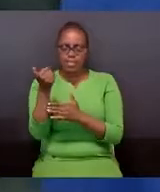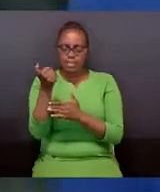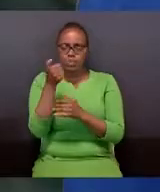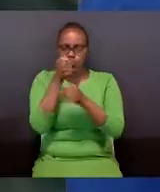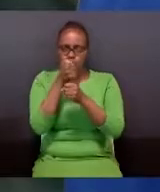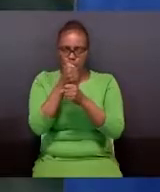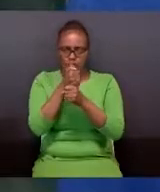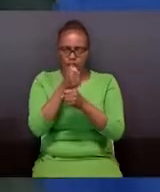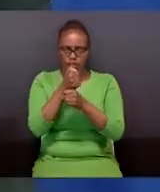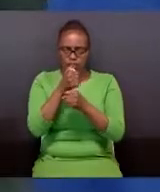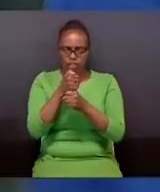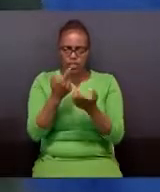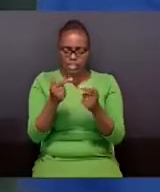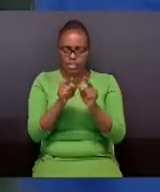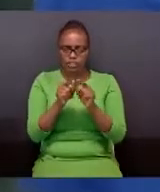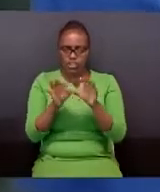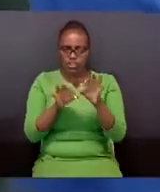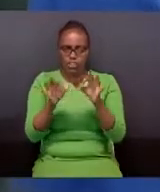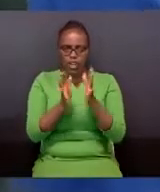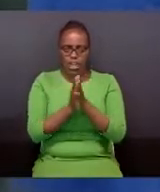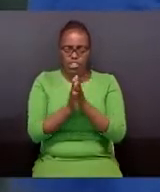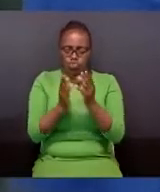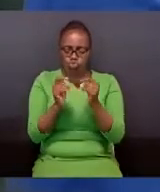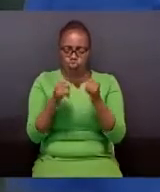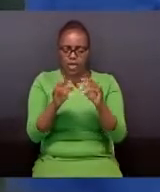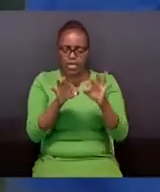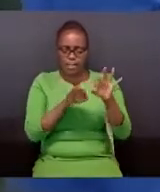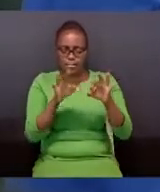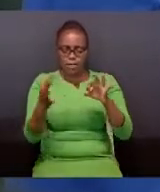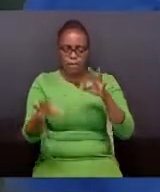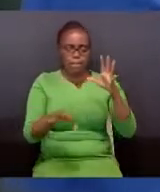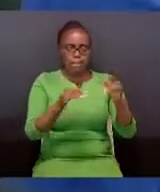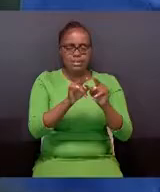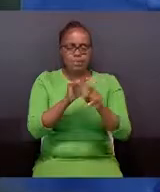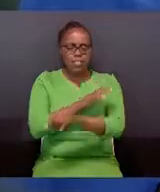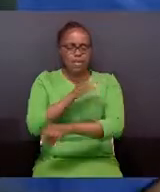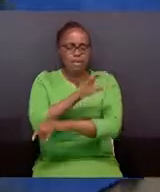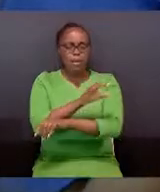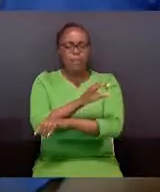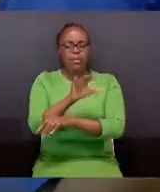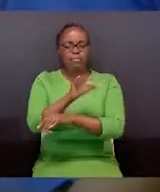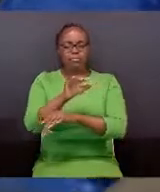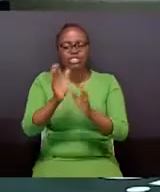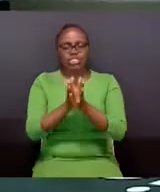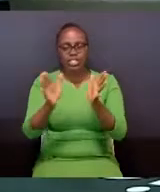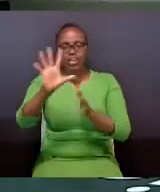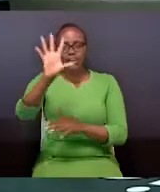practices to decolonize or deconstruct empowerment for young people across Africa? Thank